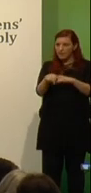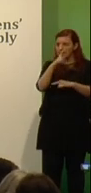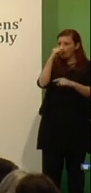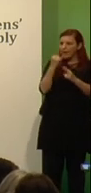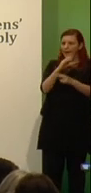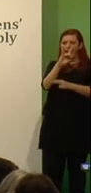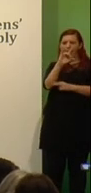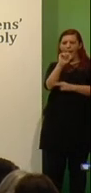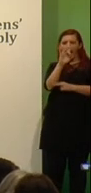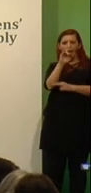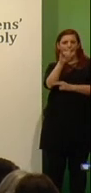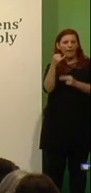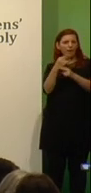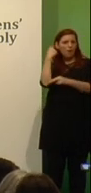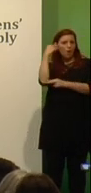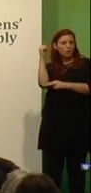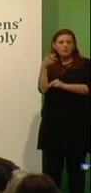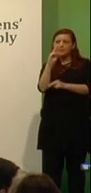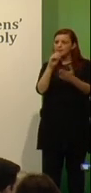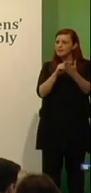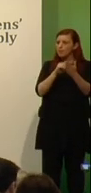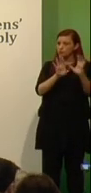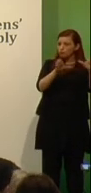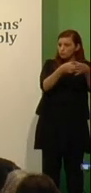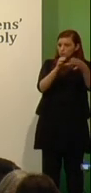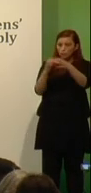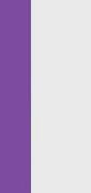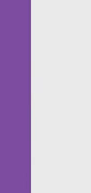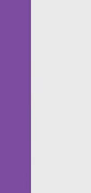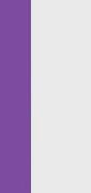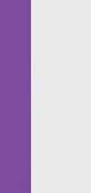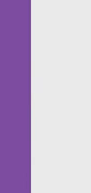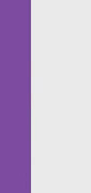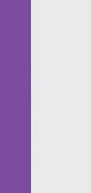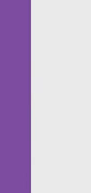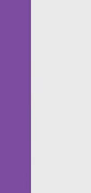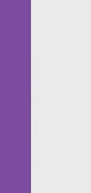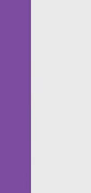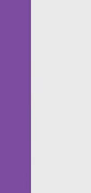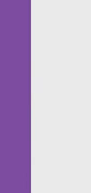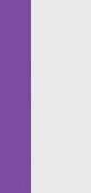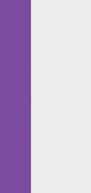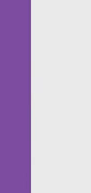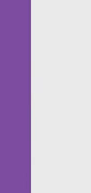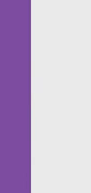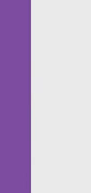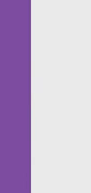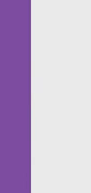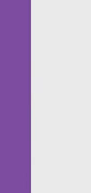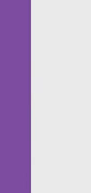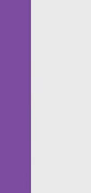Hackney, where we had groups of older people. They went round the area, and